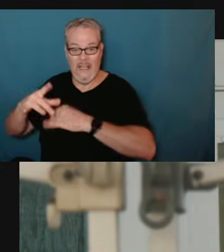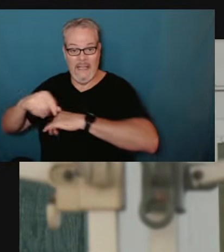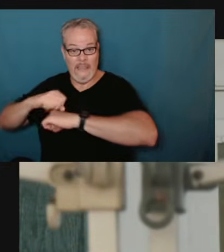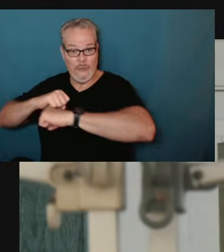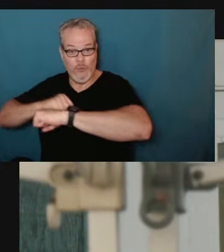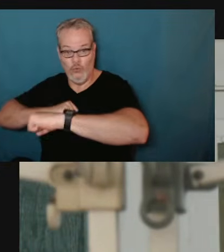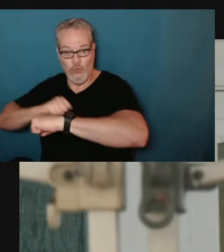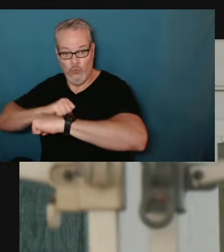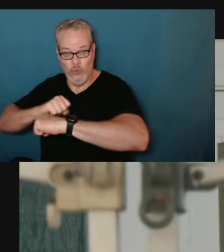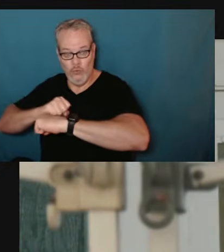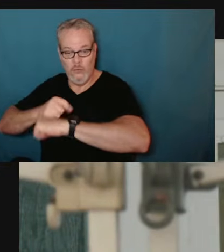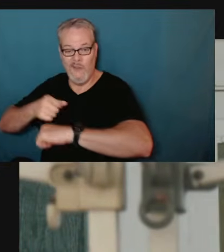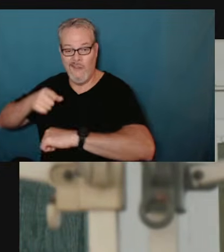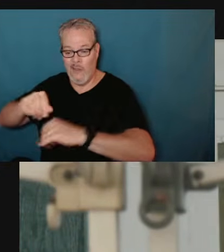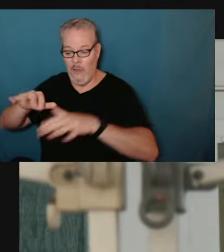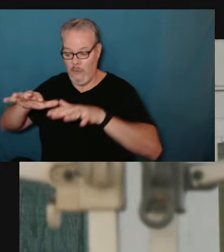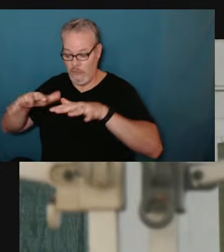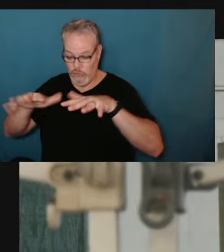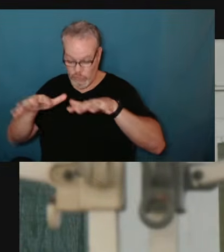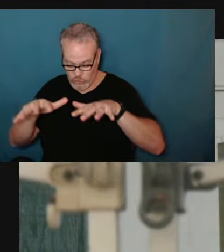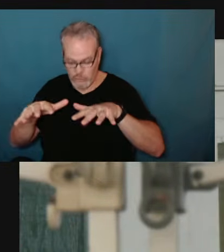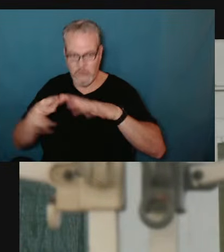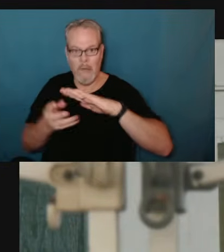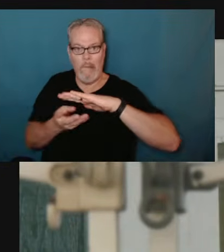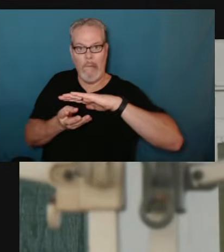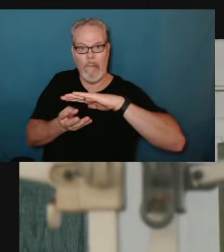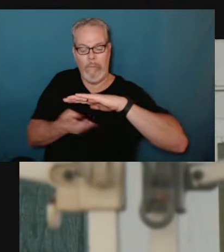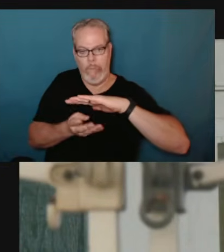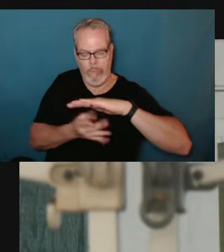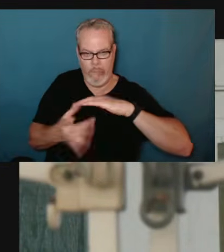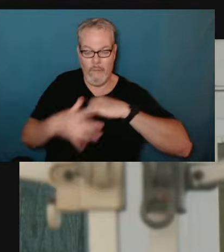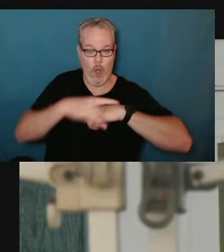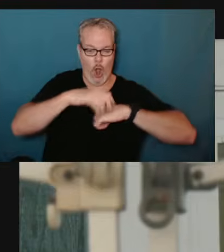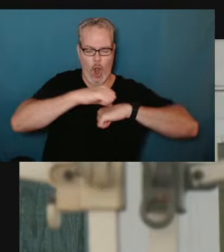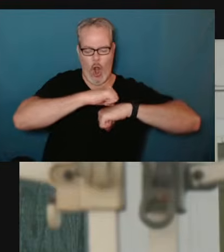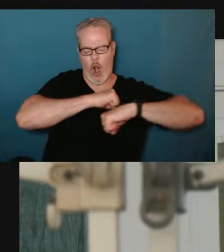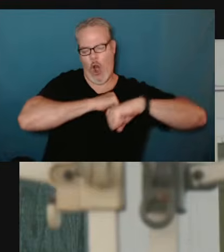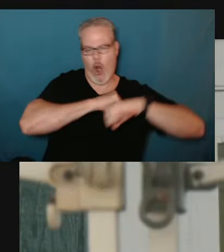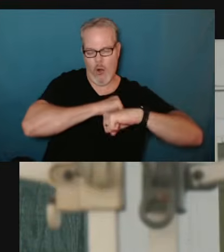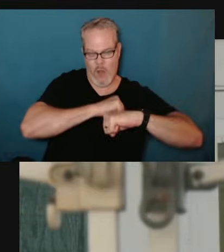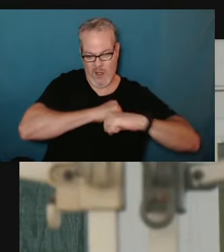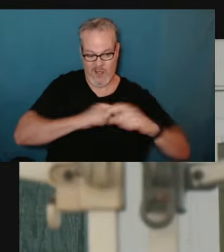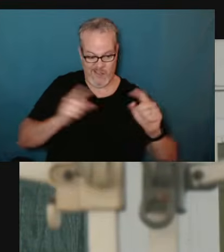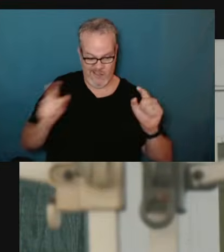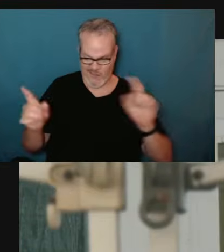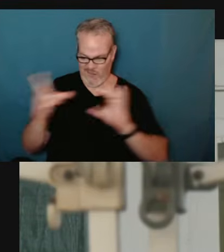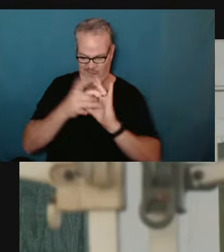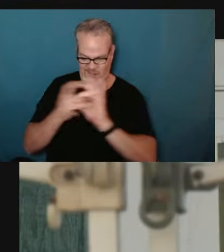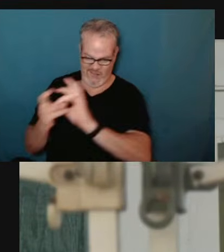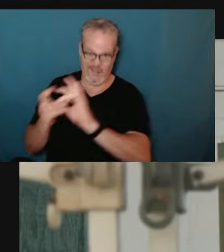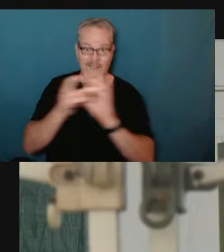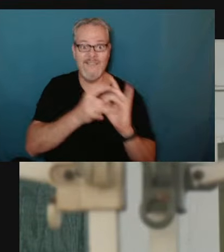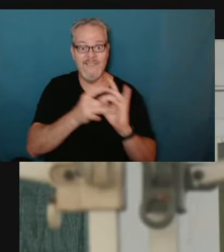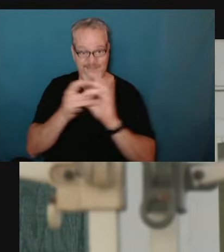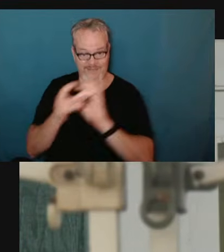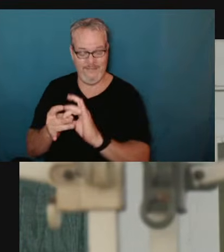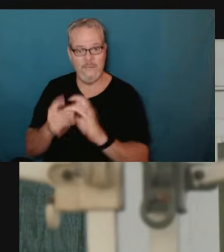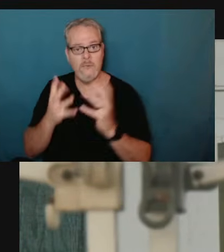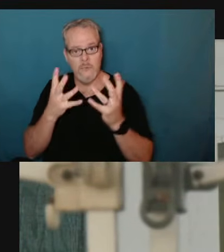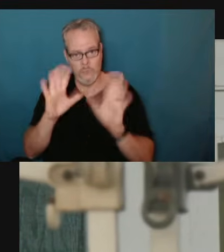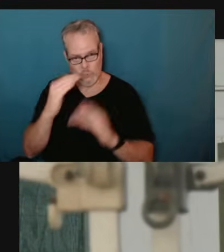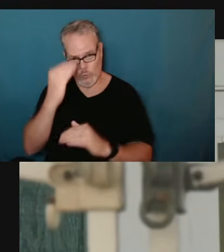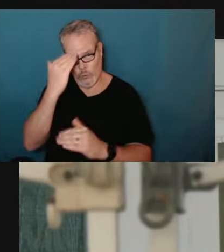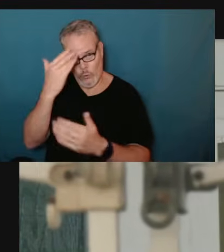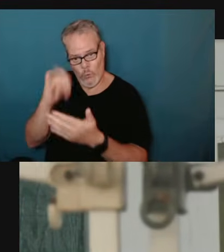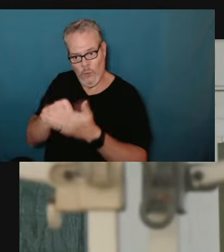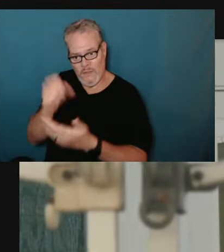earthquake. So we knew that the south flank was accumulating stress. And this is a